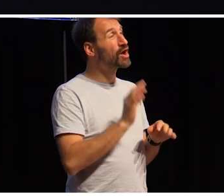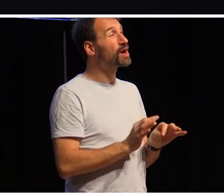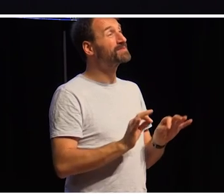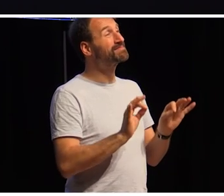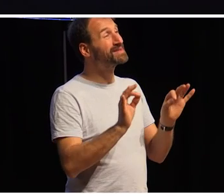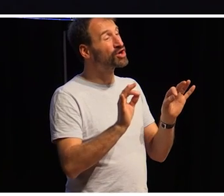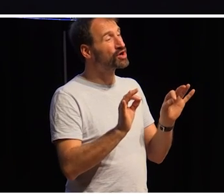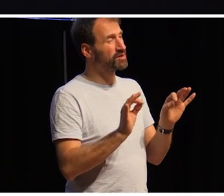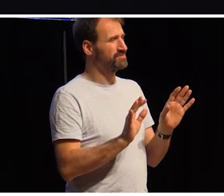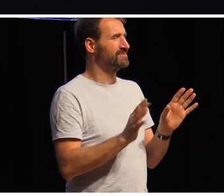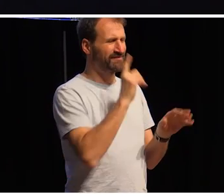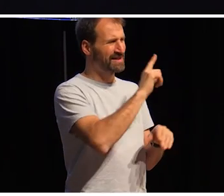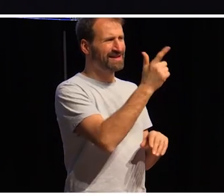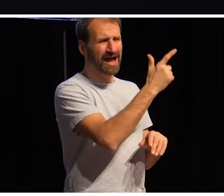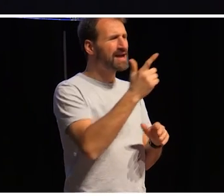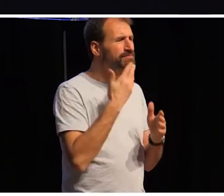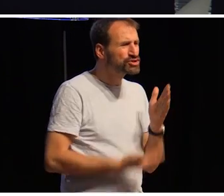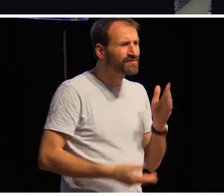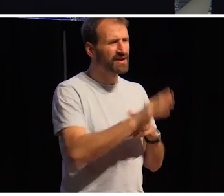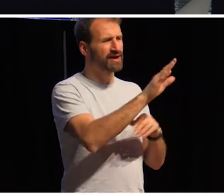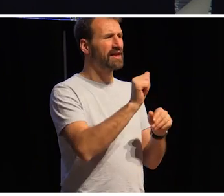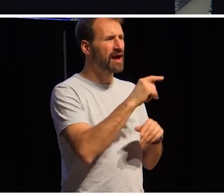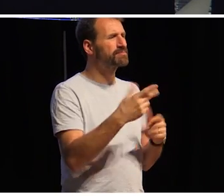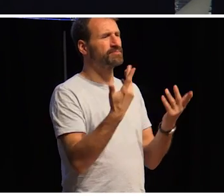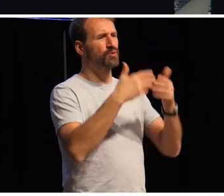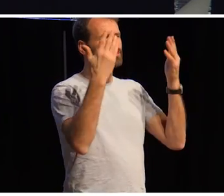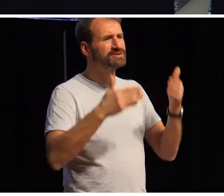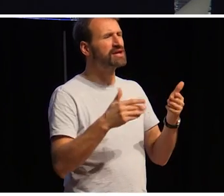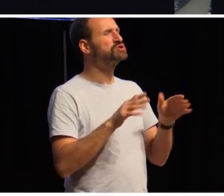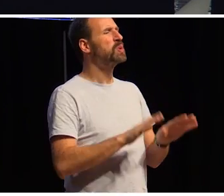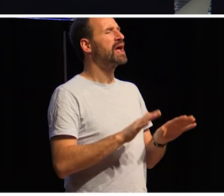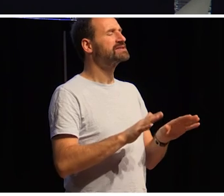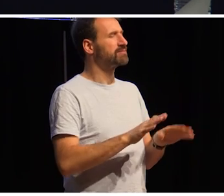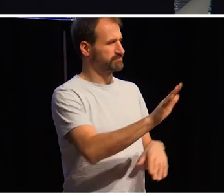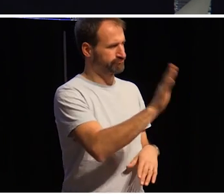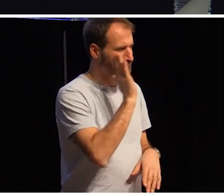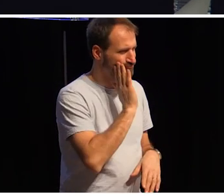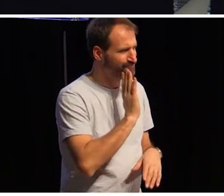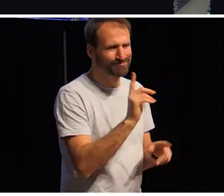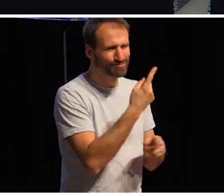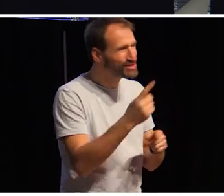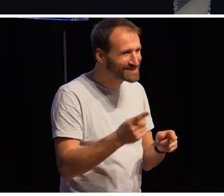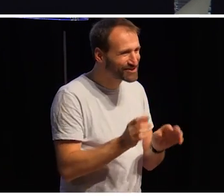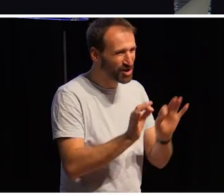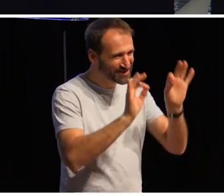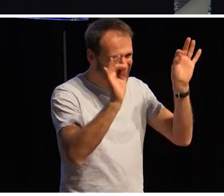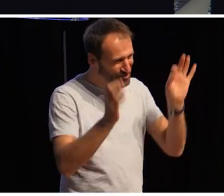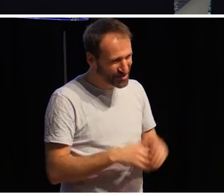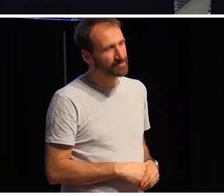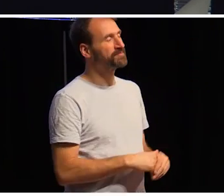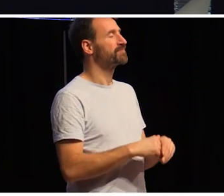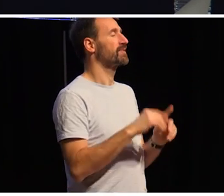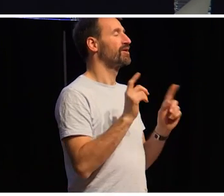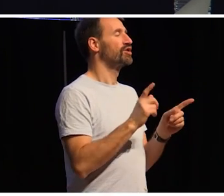that your app or your website is too slow, don't start optimizing it. And if you do need to make something faster, measure first so